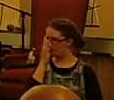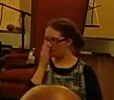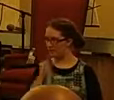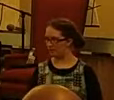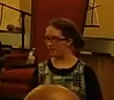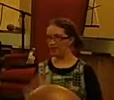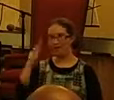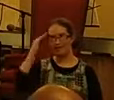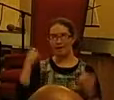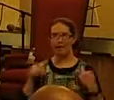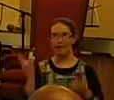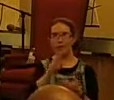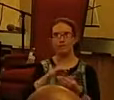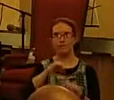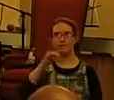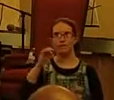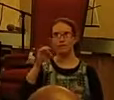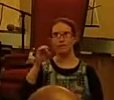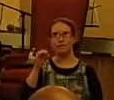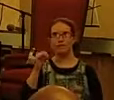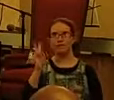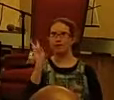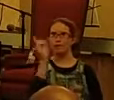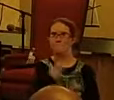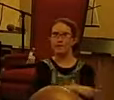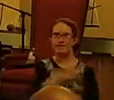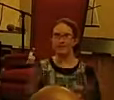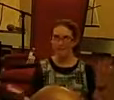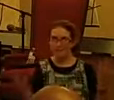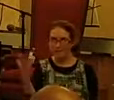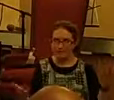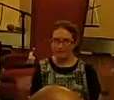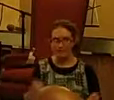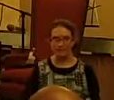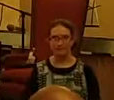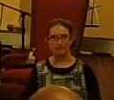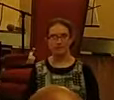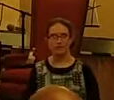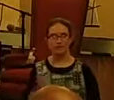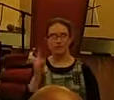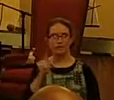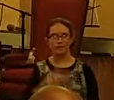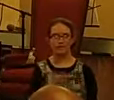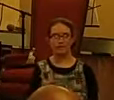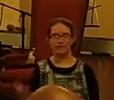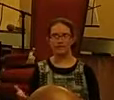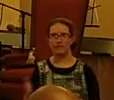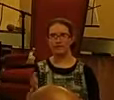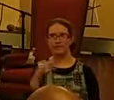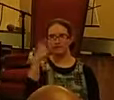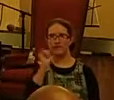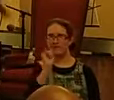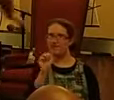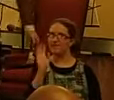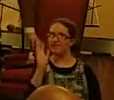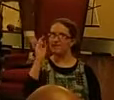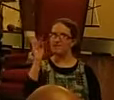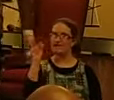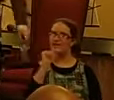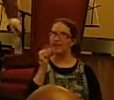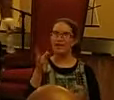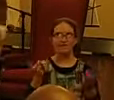I think I had the Holy Ghost maybe 2 days, maybe. And the first thing he said is, "You didn't get